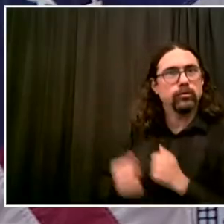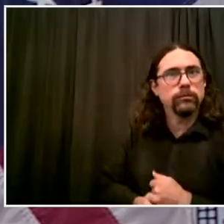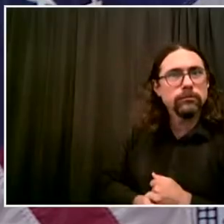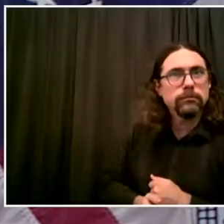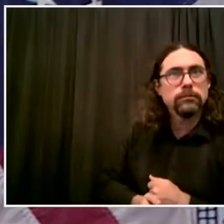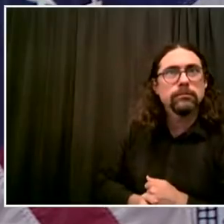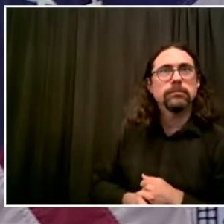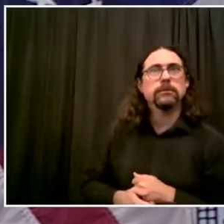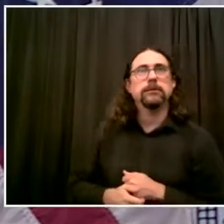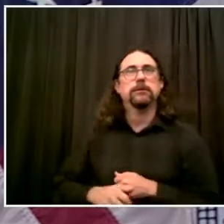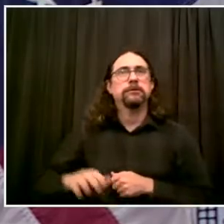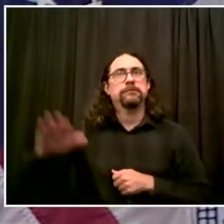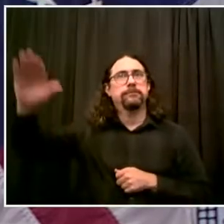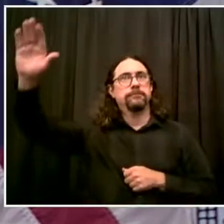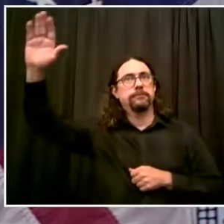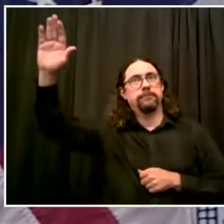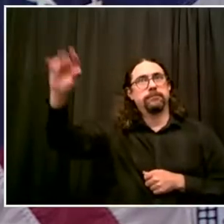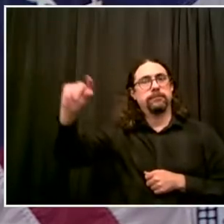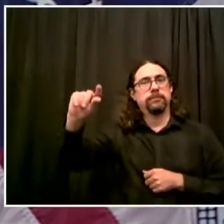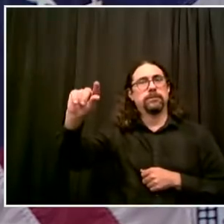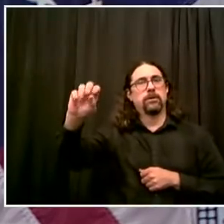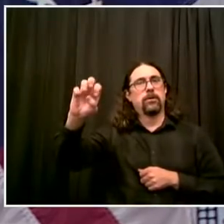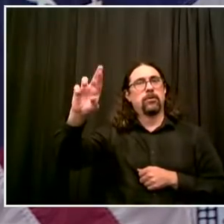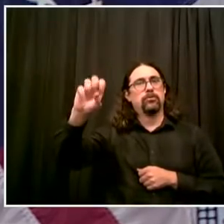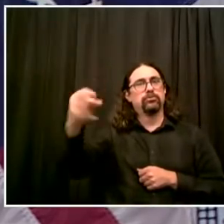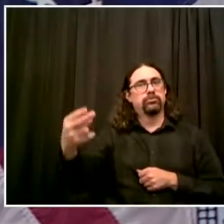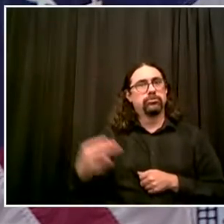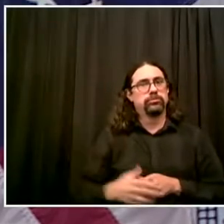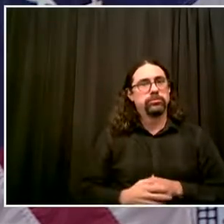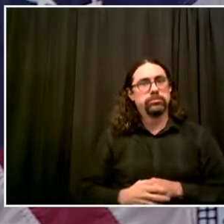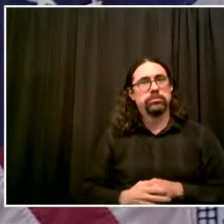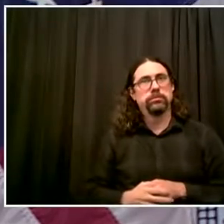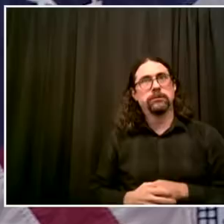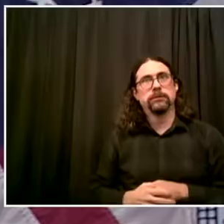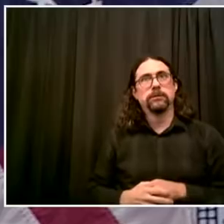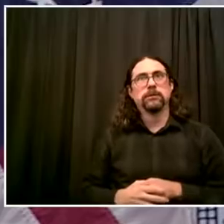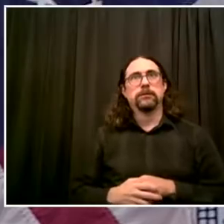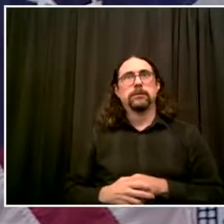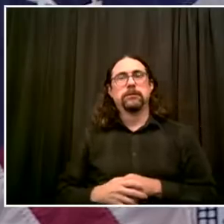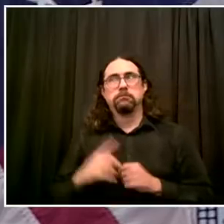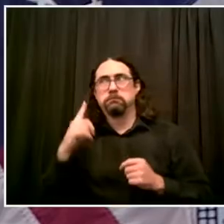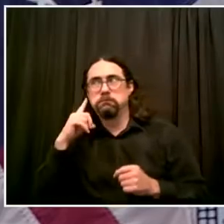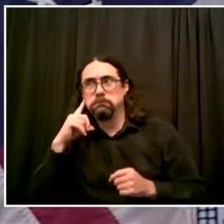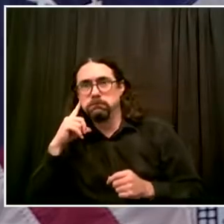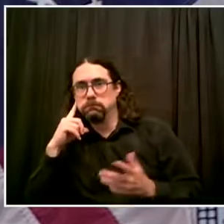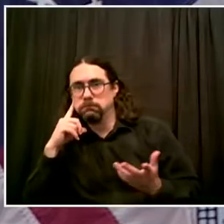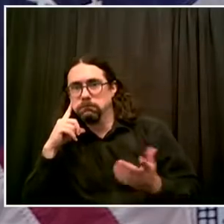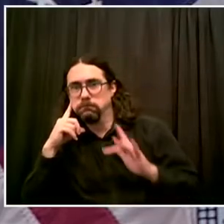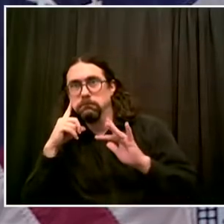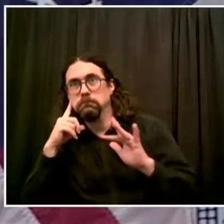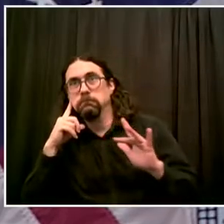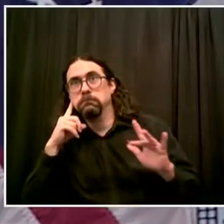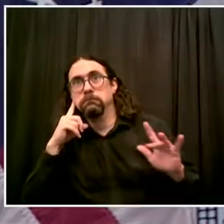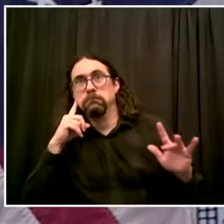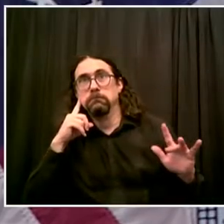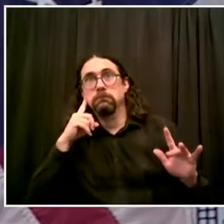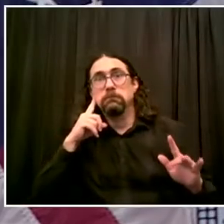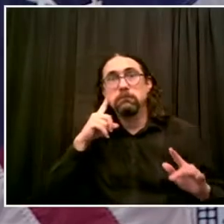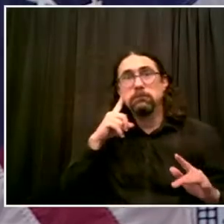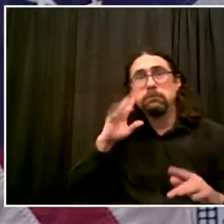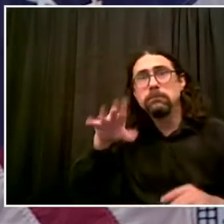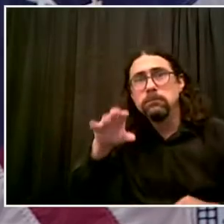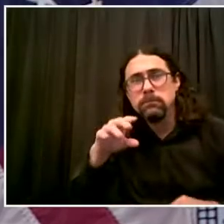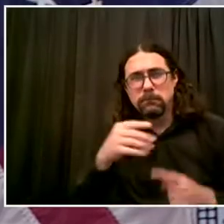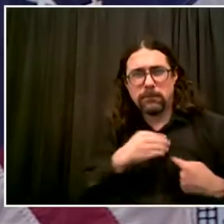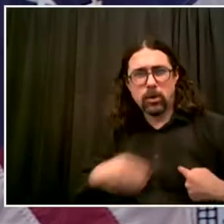Gersh, are you out there? He's usually not shy. Gersh. We can circle back to Gersh. All right. The